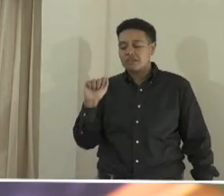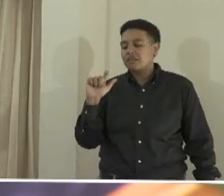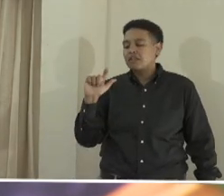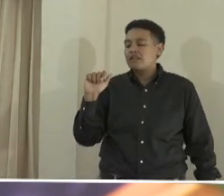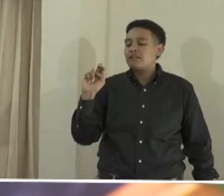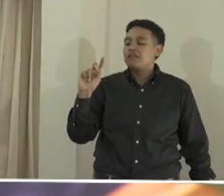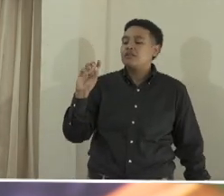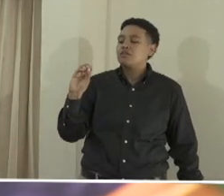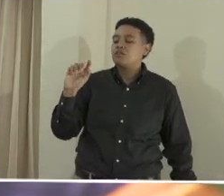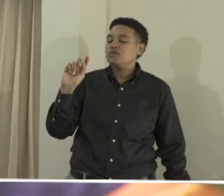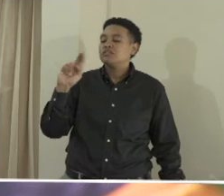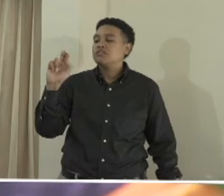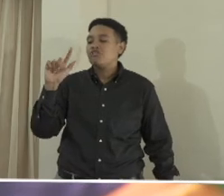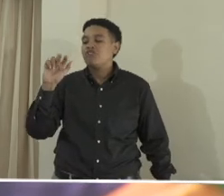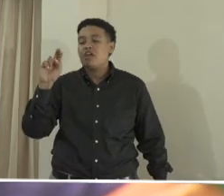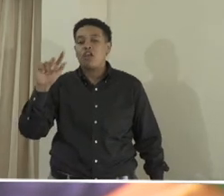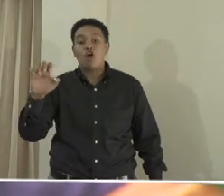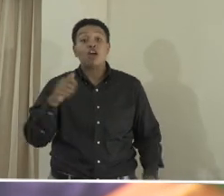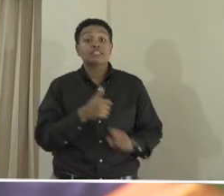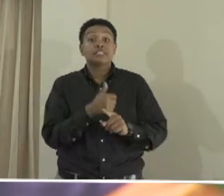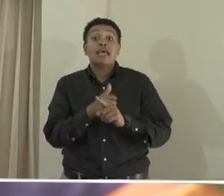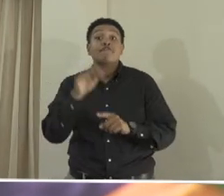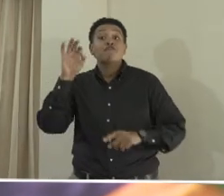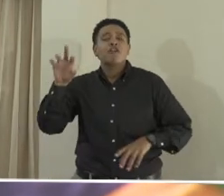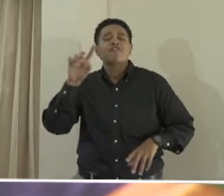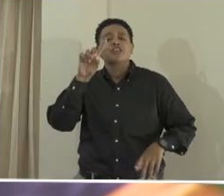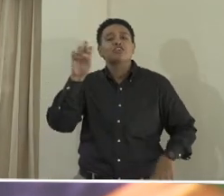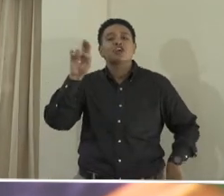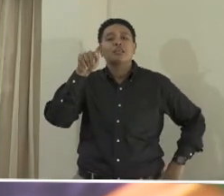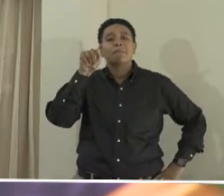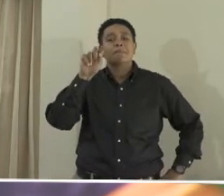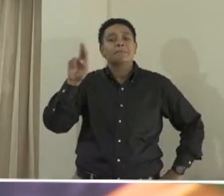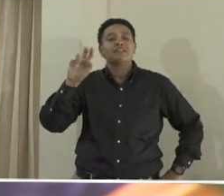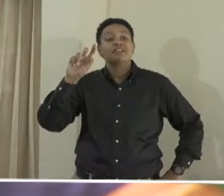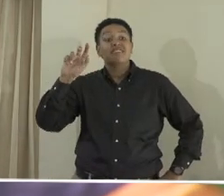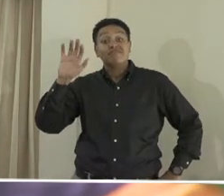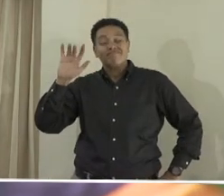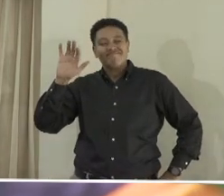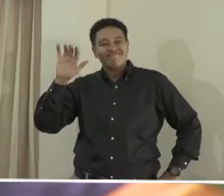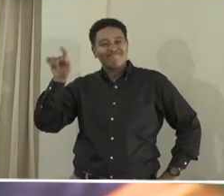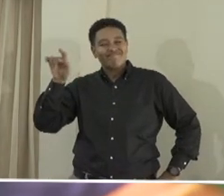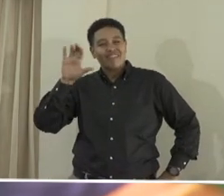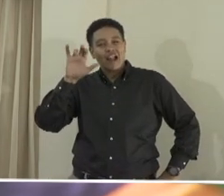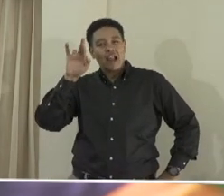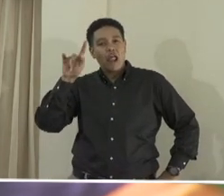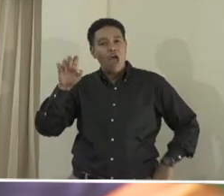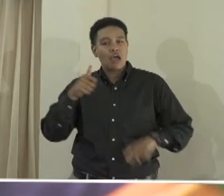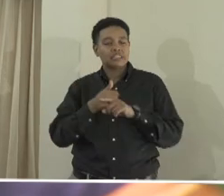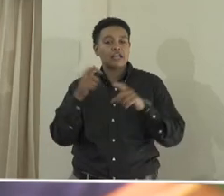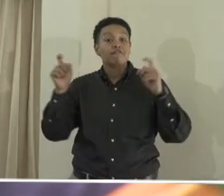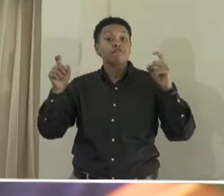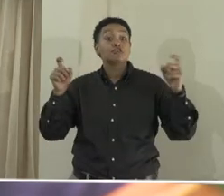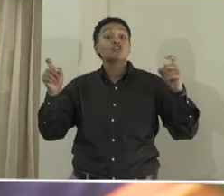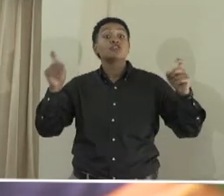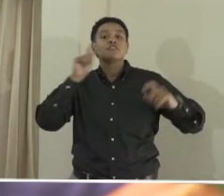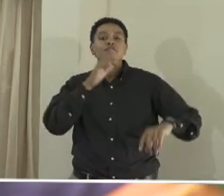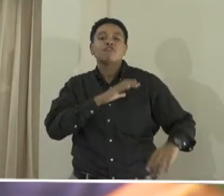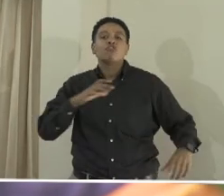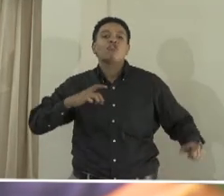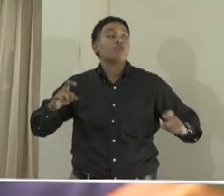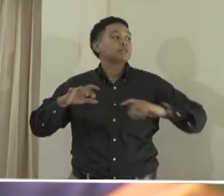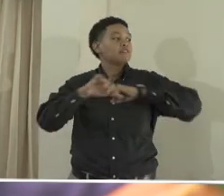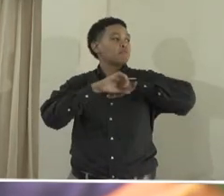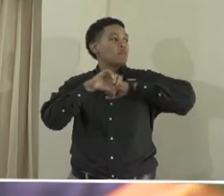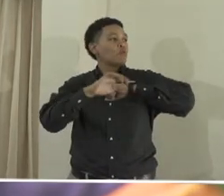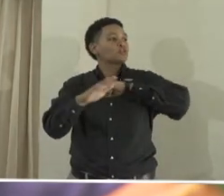Reverend Dr. Peter Garth, Chairman of the Committee for the Promotion of National Religious Services,